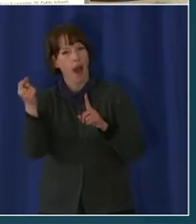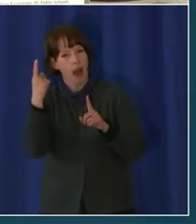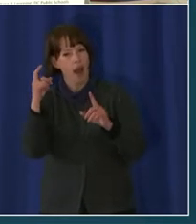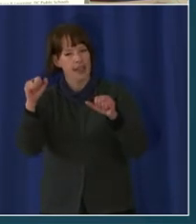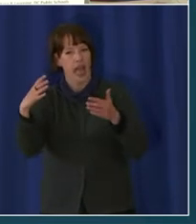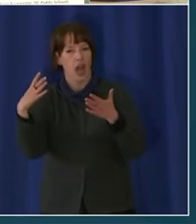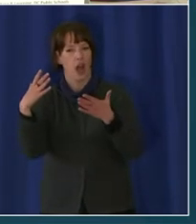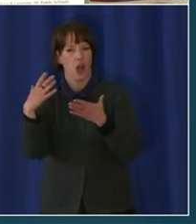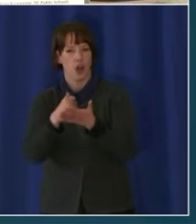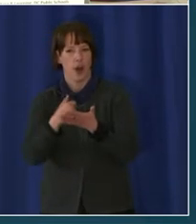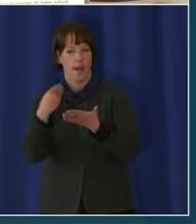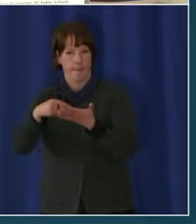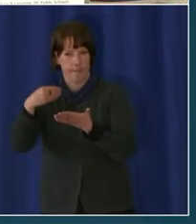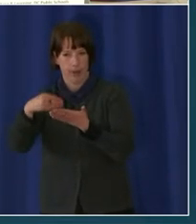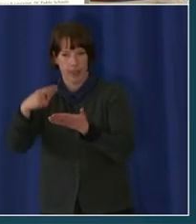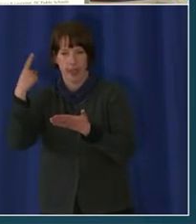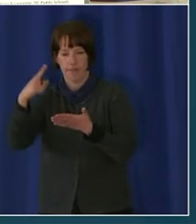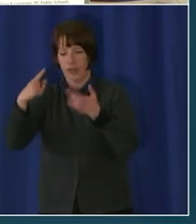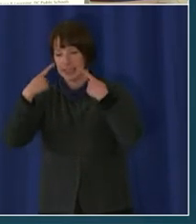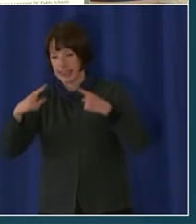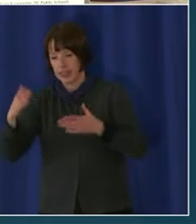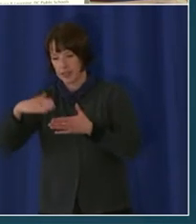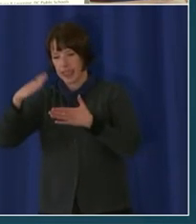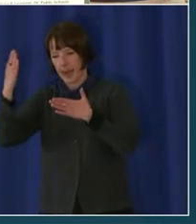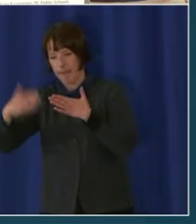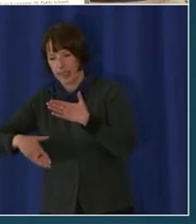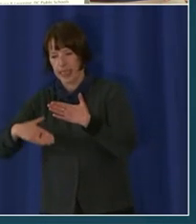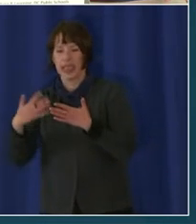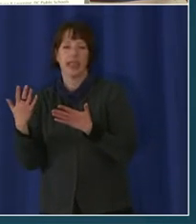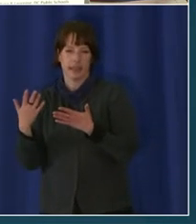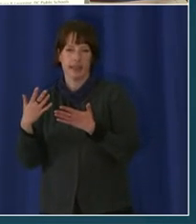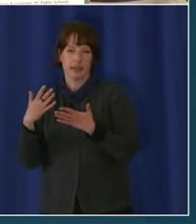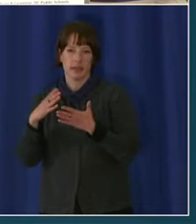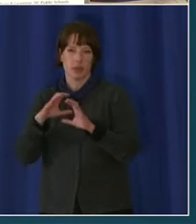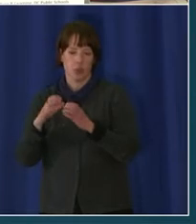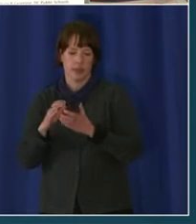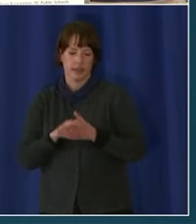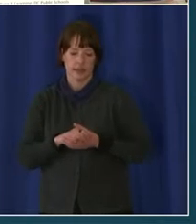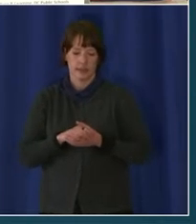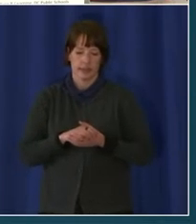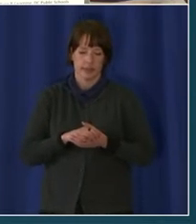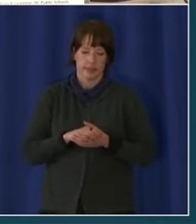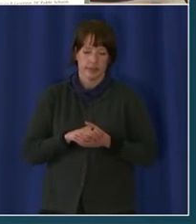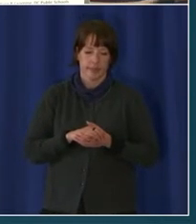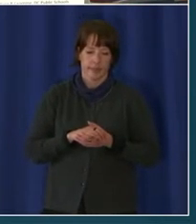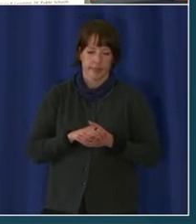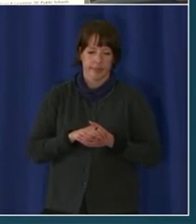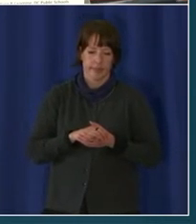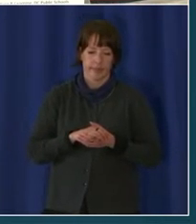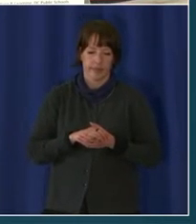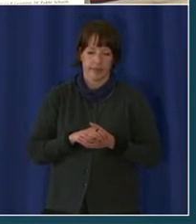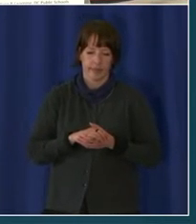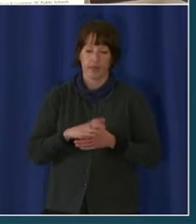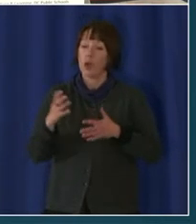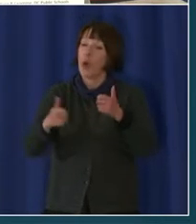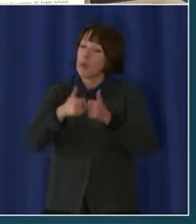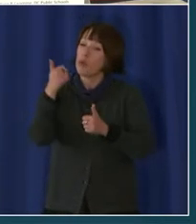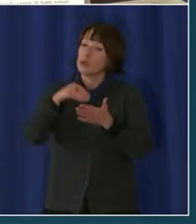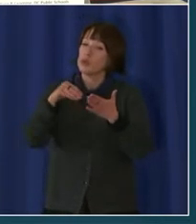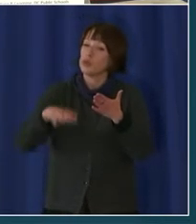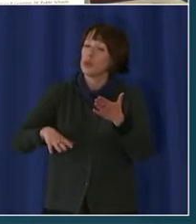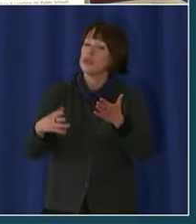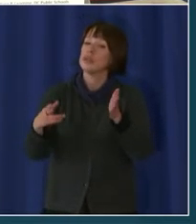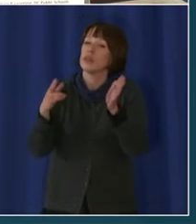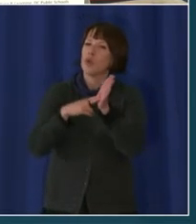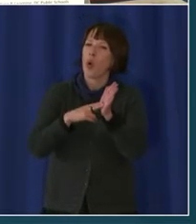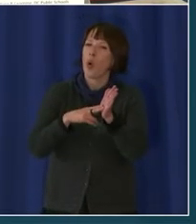money for successfully completing those learning experiences. So the majority of the students enrolled